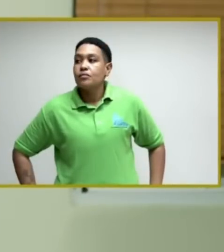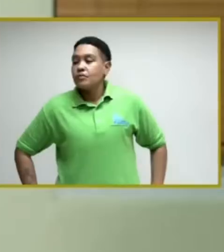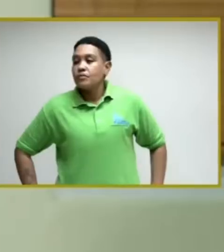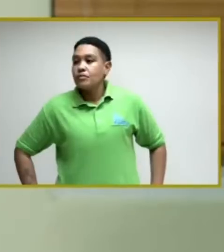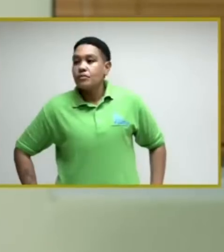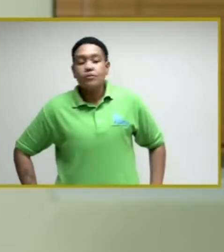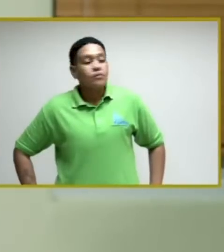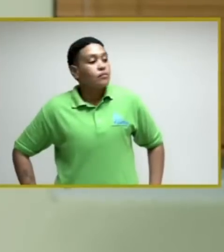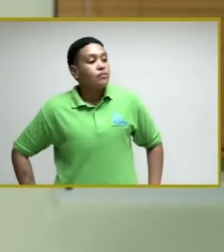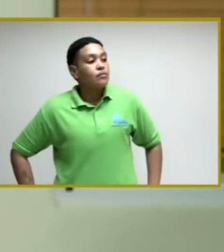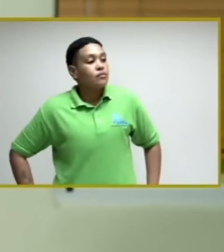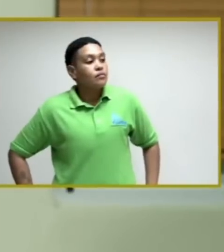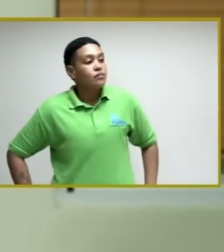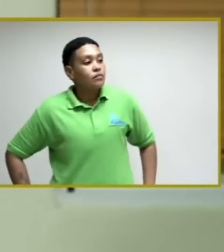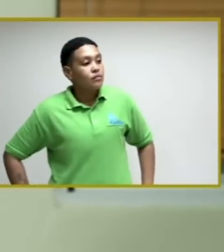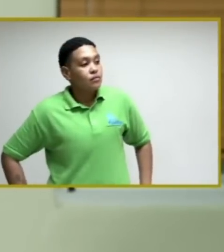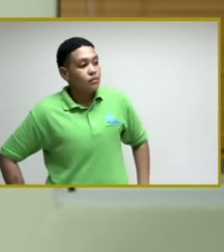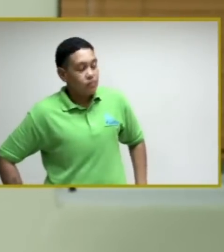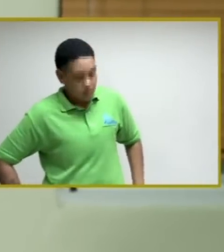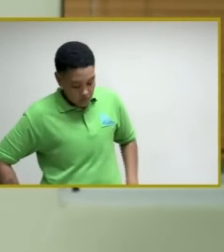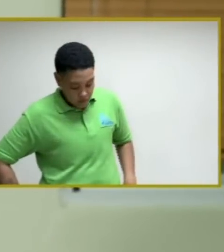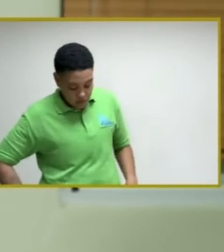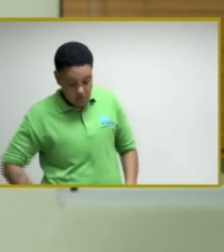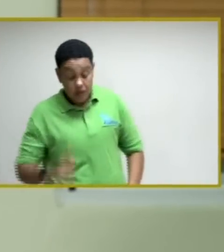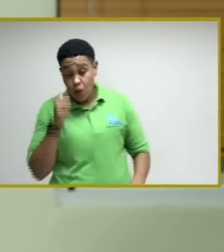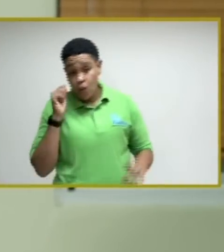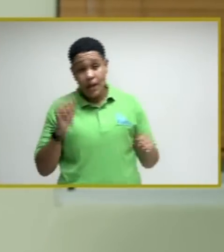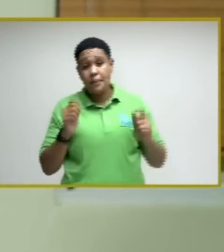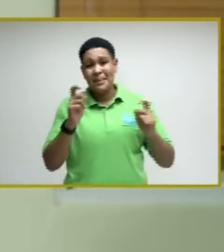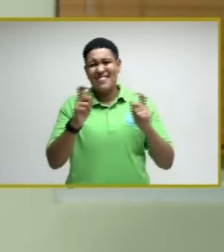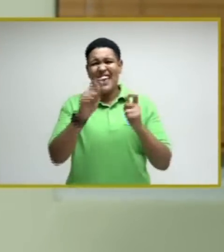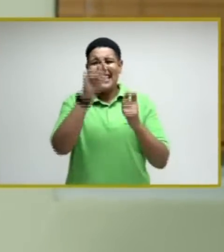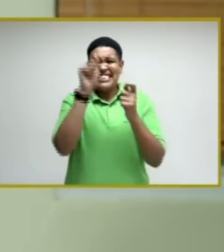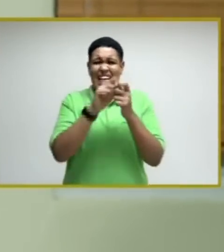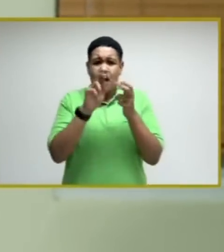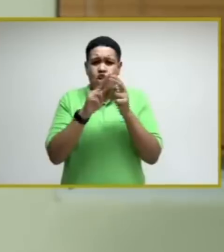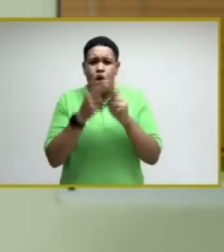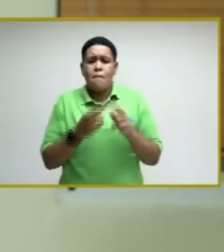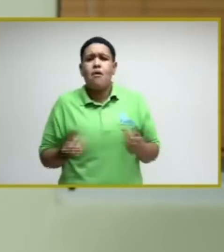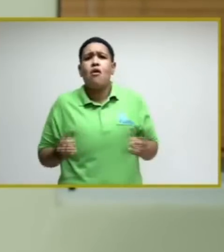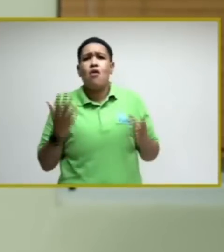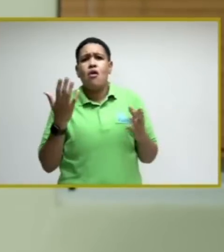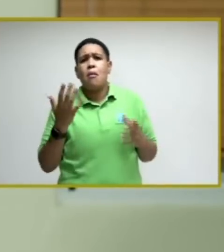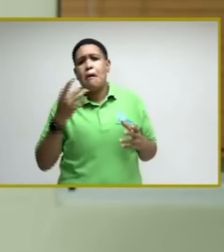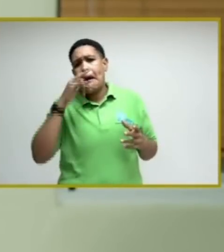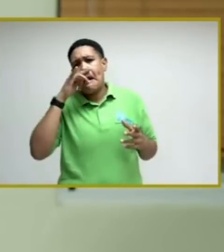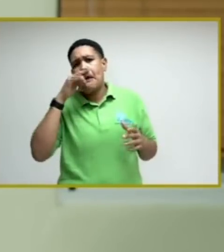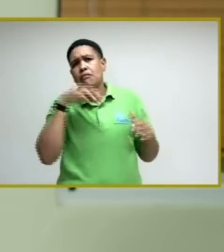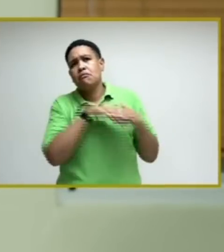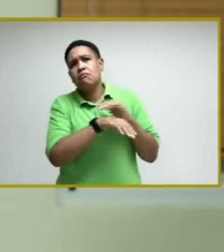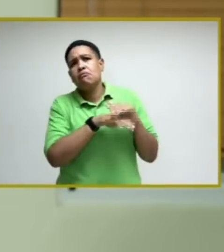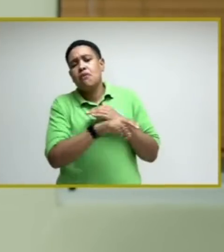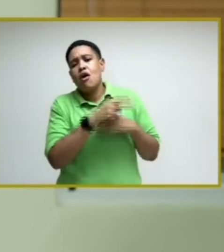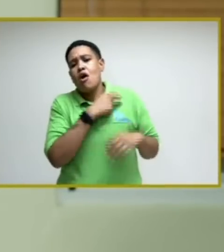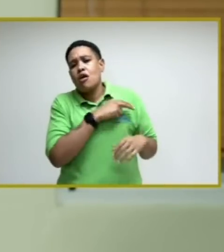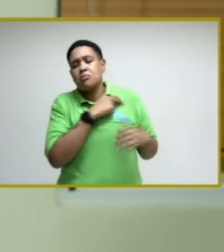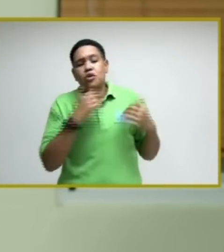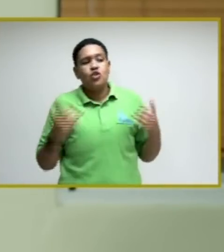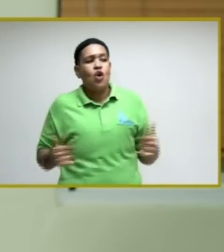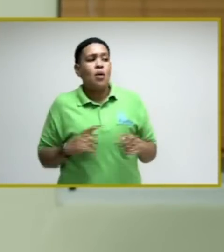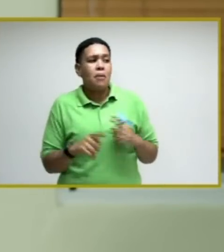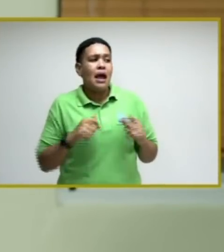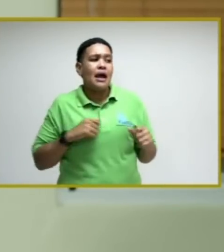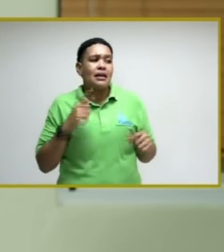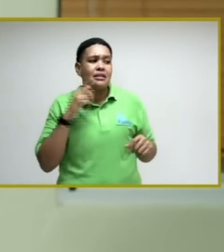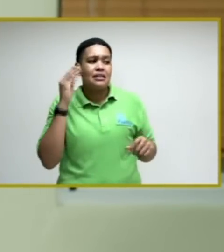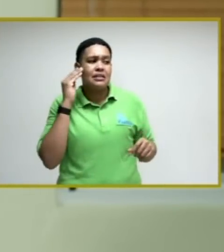Right. I'm not going to be able to give you the exact number on child hospitalizations right now, but I'll